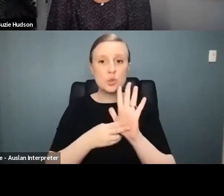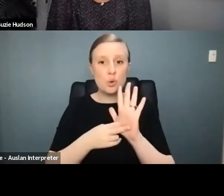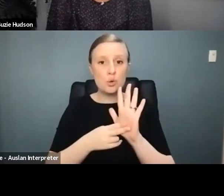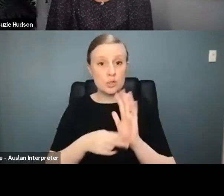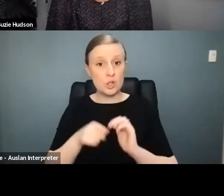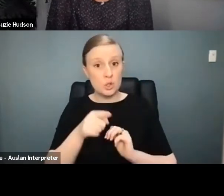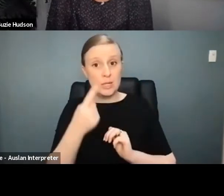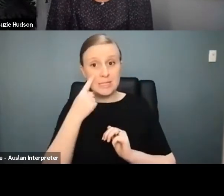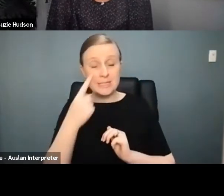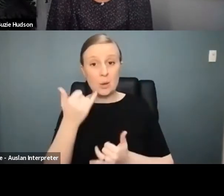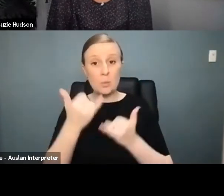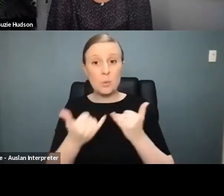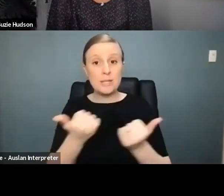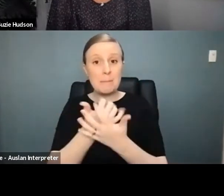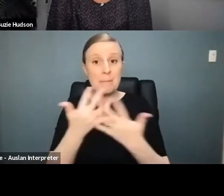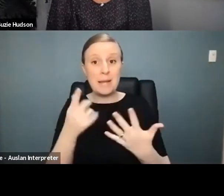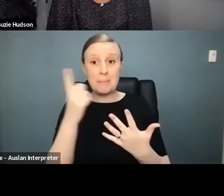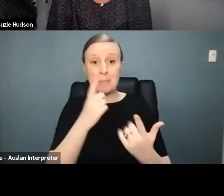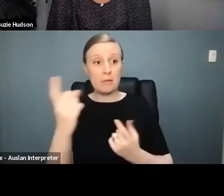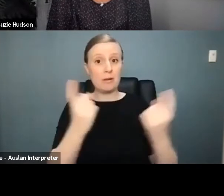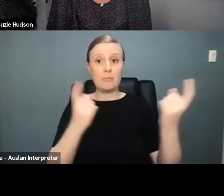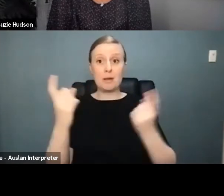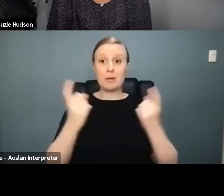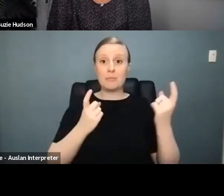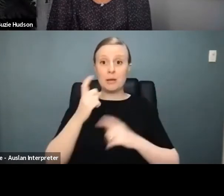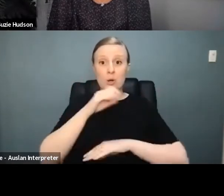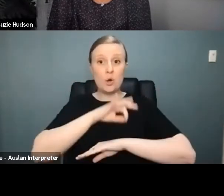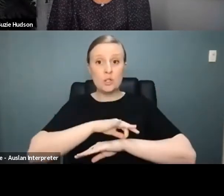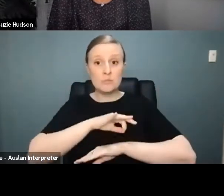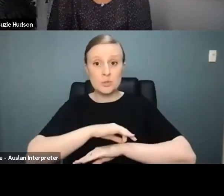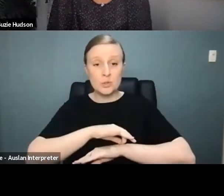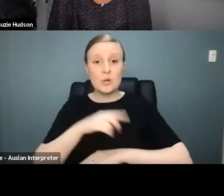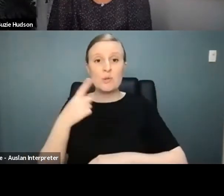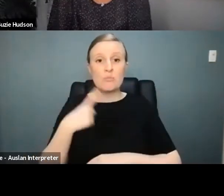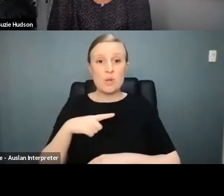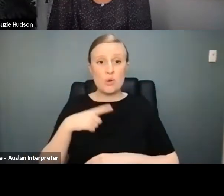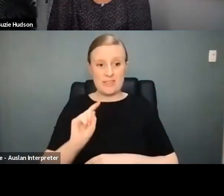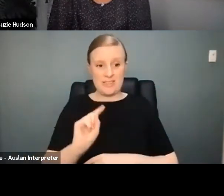interactions due to the patient taking a drug that is different to what they're expecting to take?